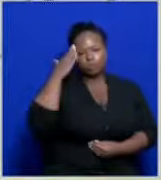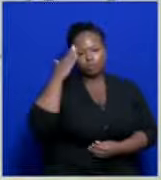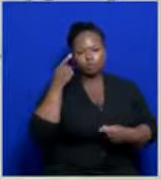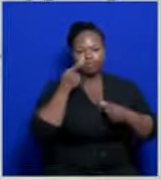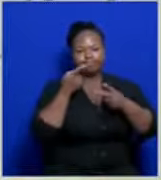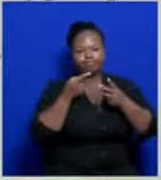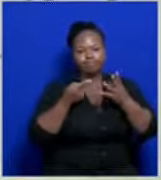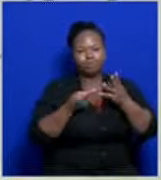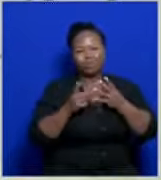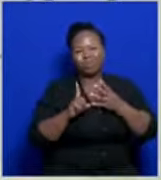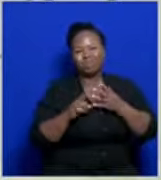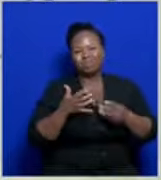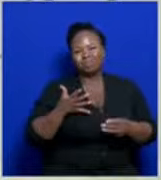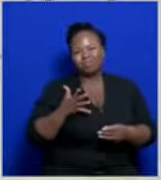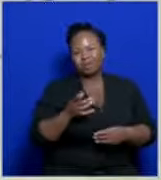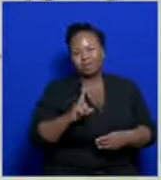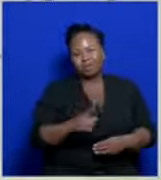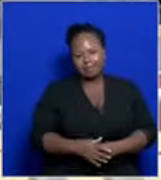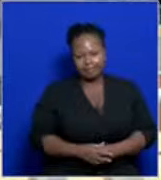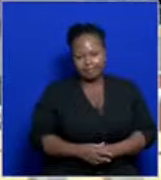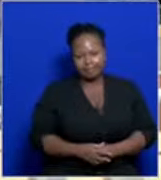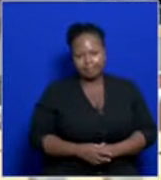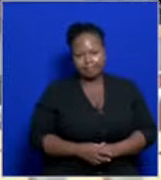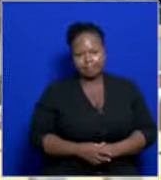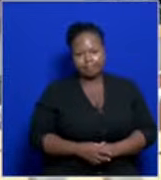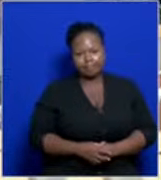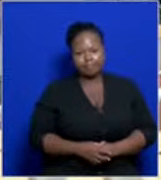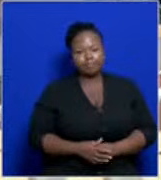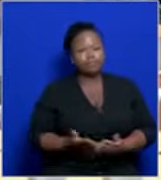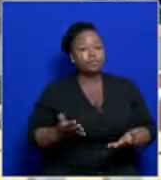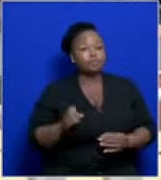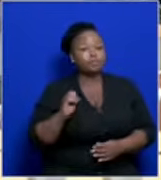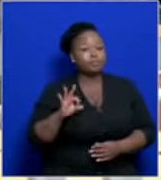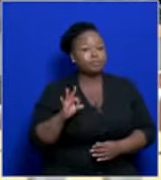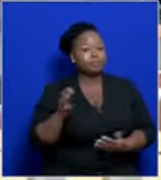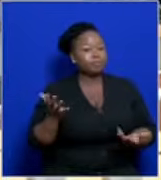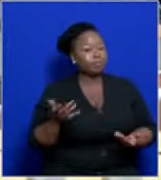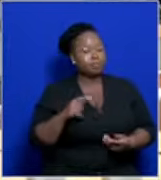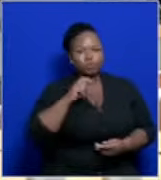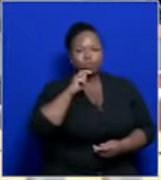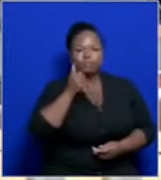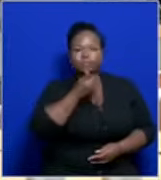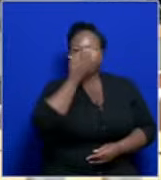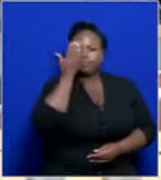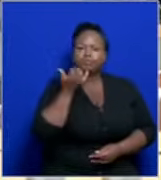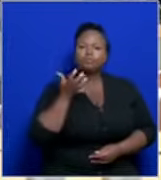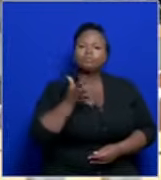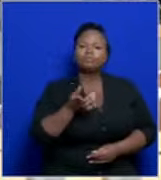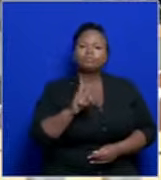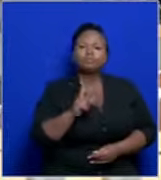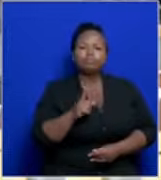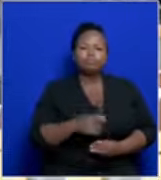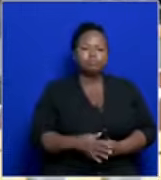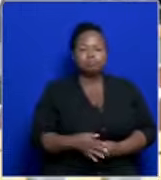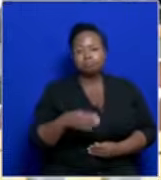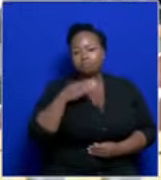want for that? So if you do not know what you are looking for, which means you don't know what we are